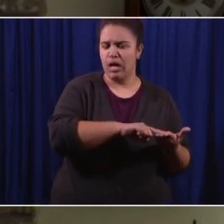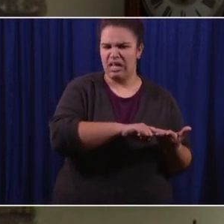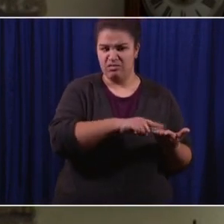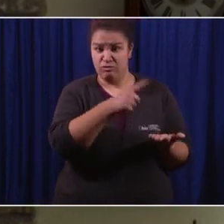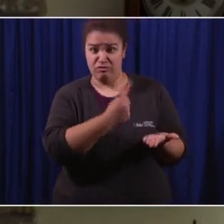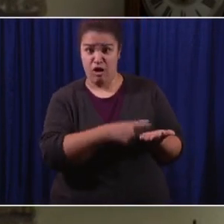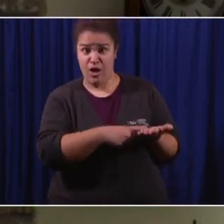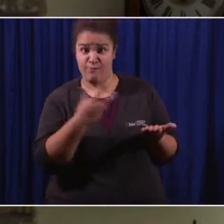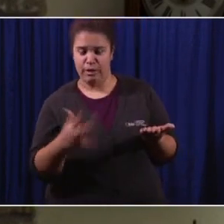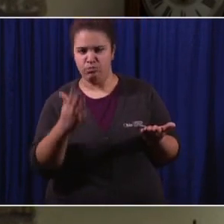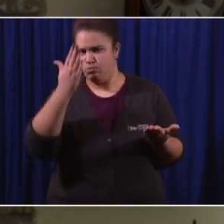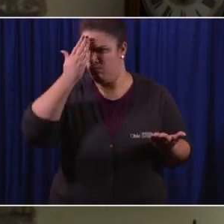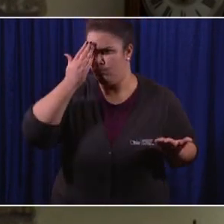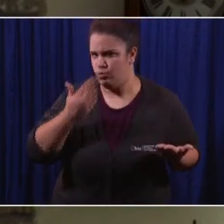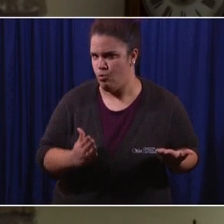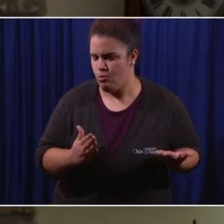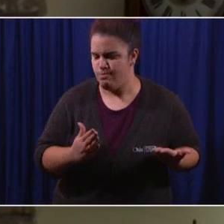to look at